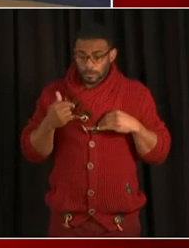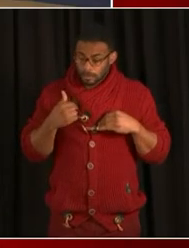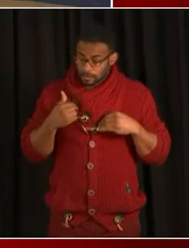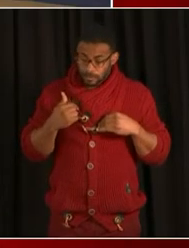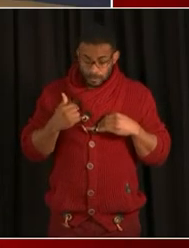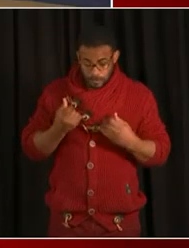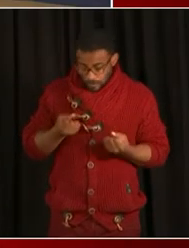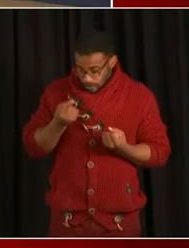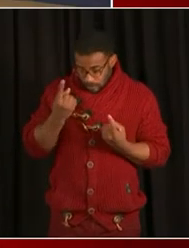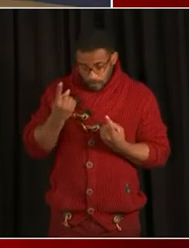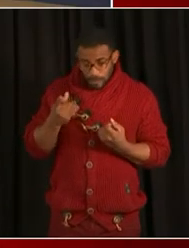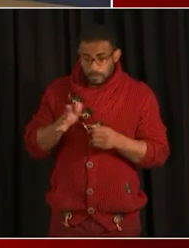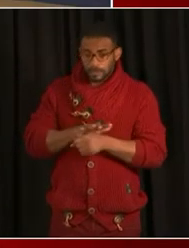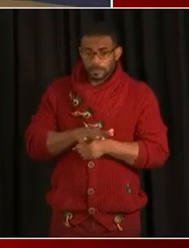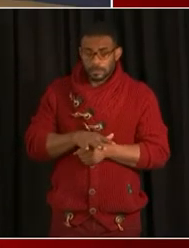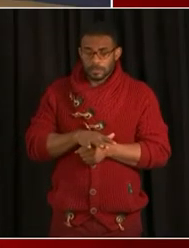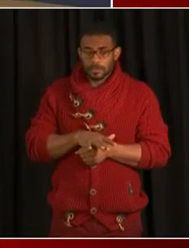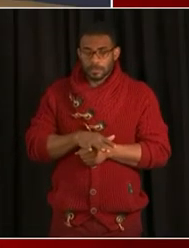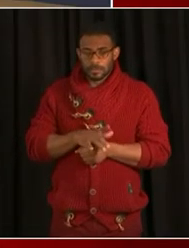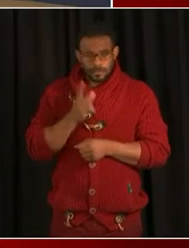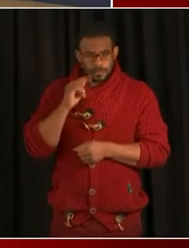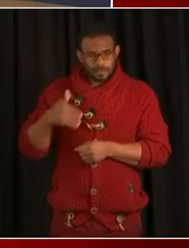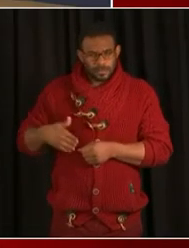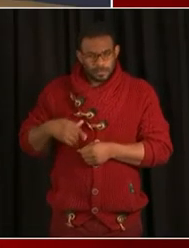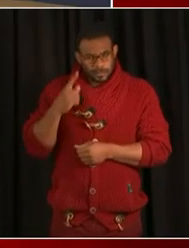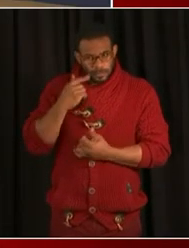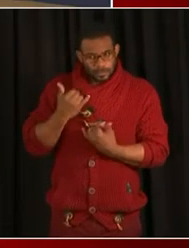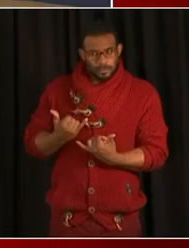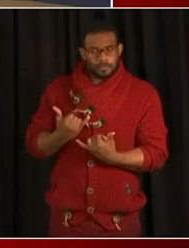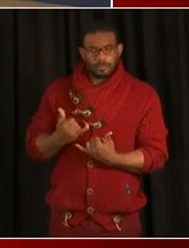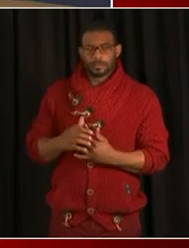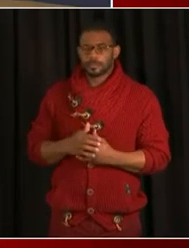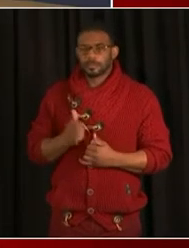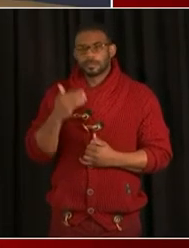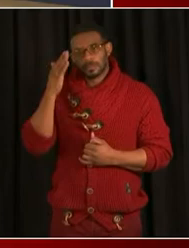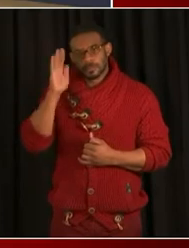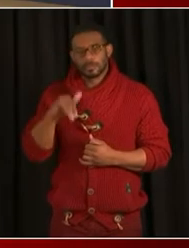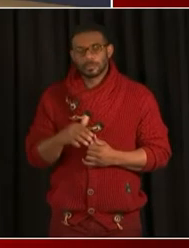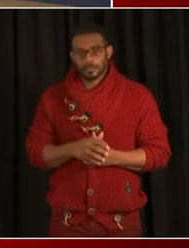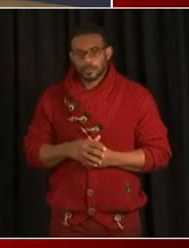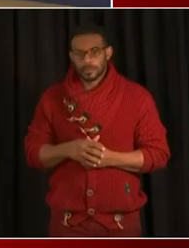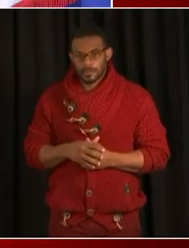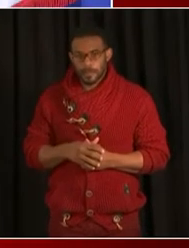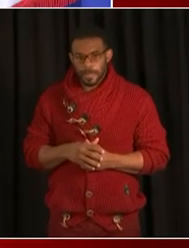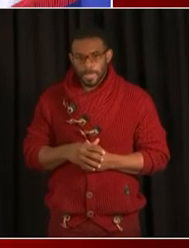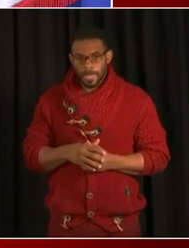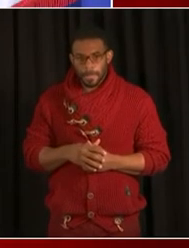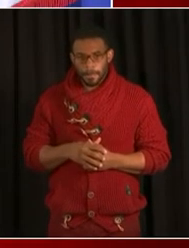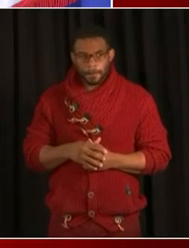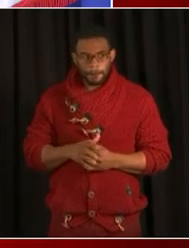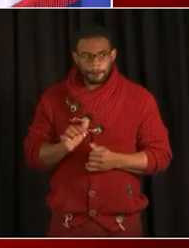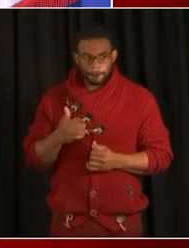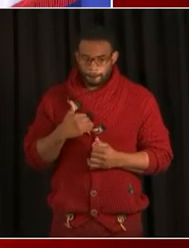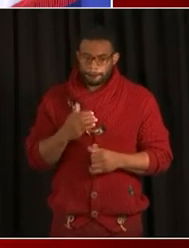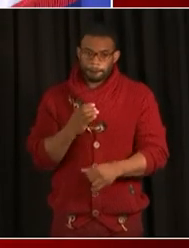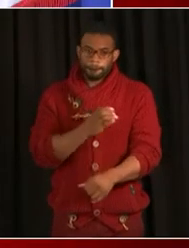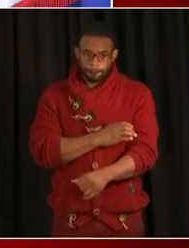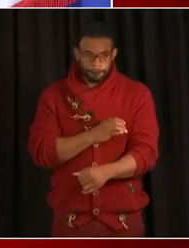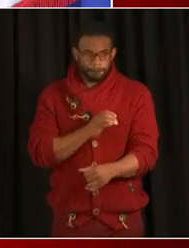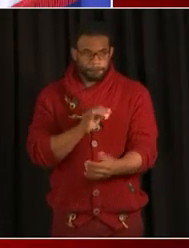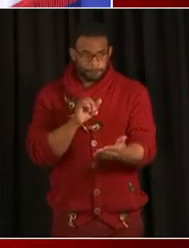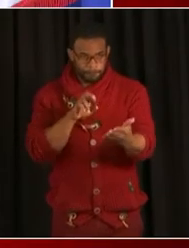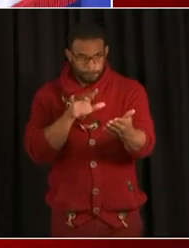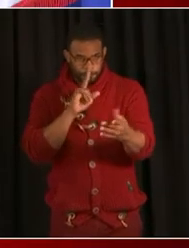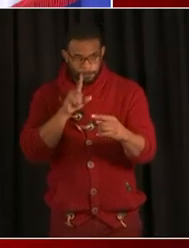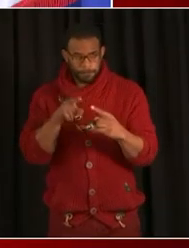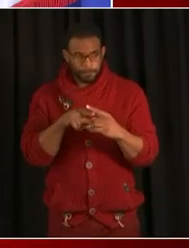something I'd affiliate myself with as well in terms of that sense of urgency. And I know that, we had a caller, Jerry,